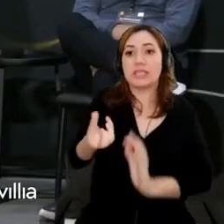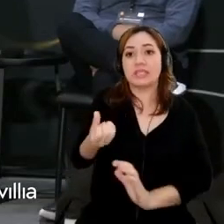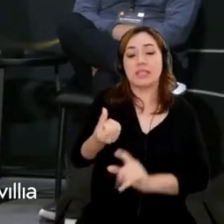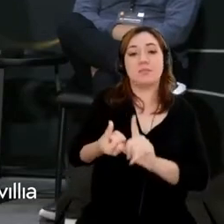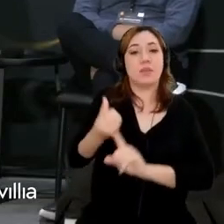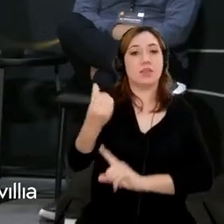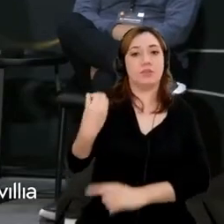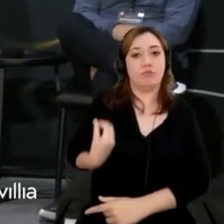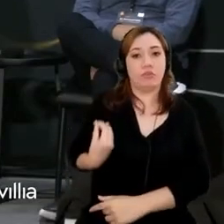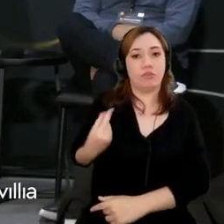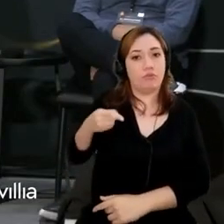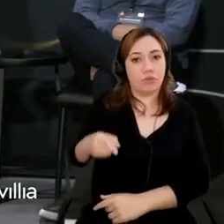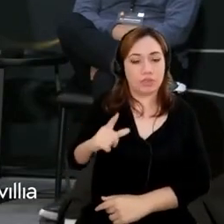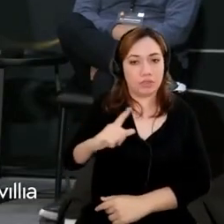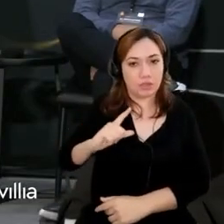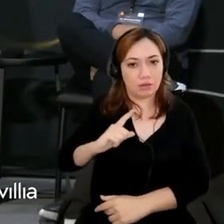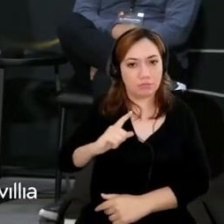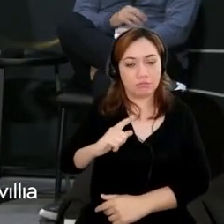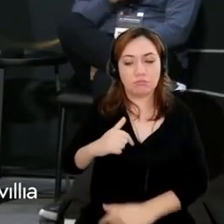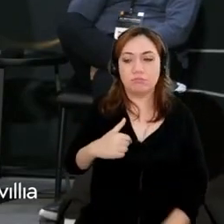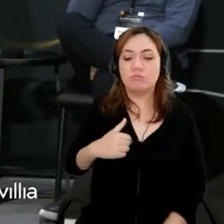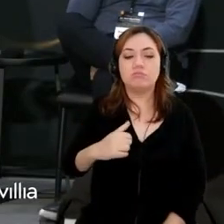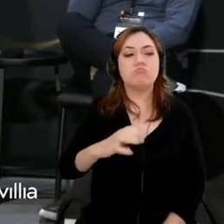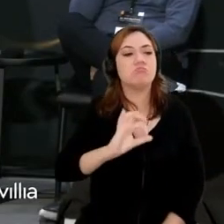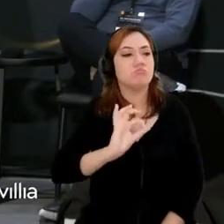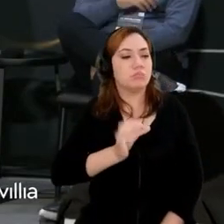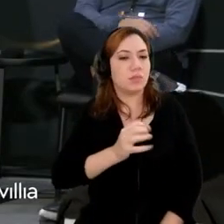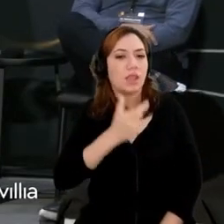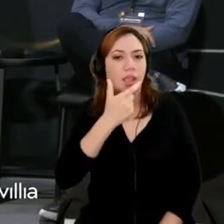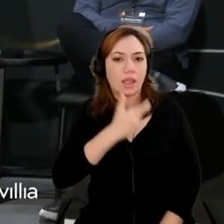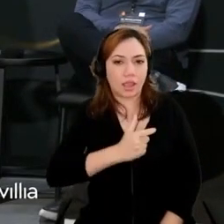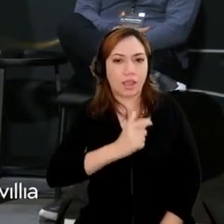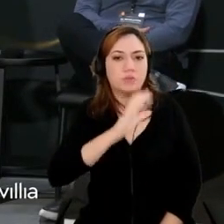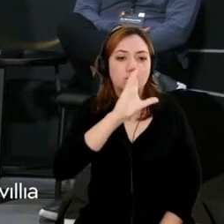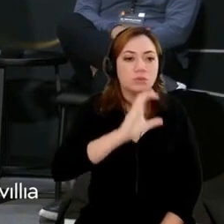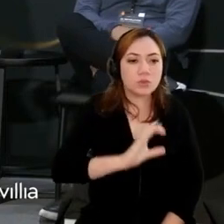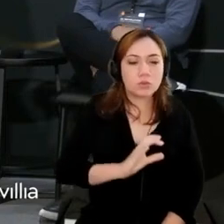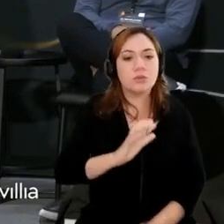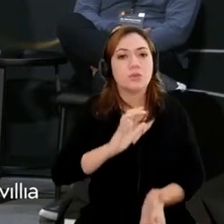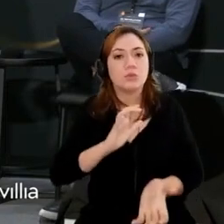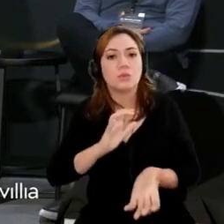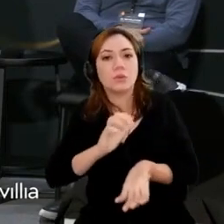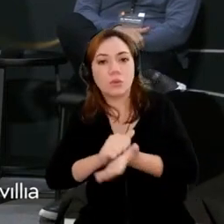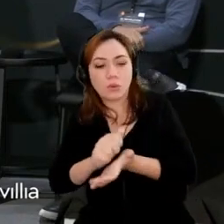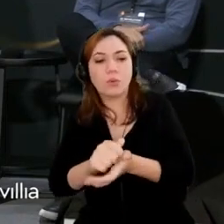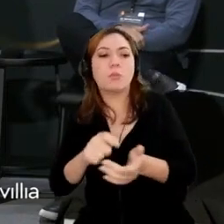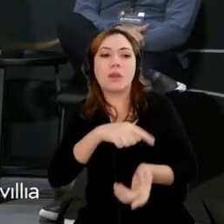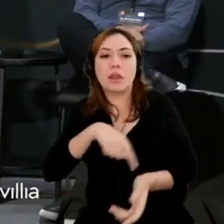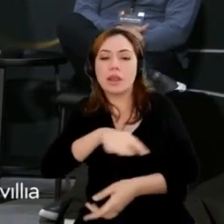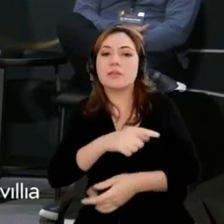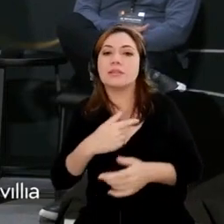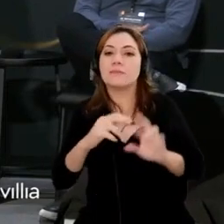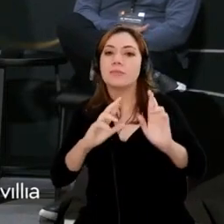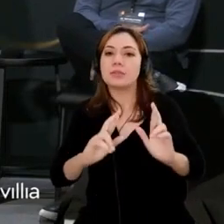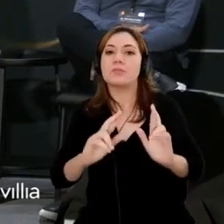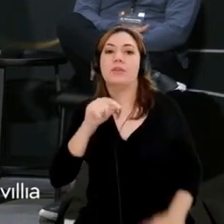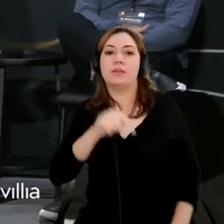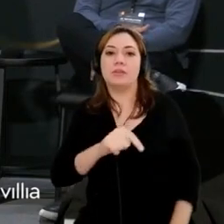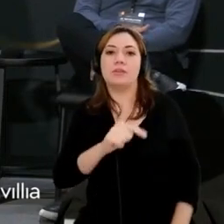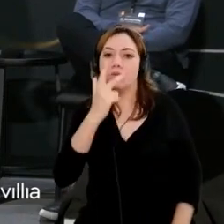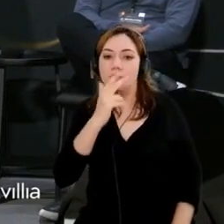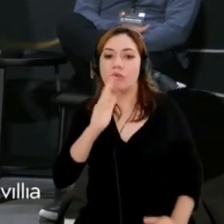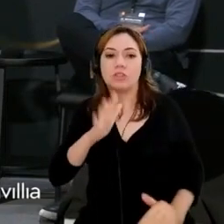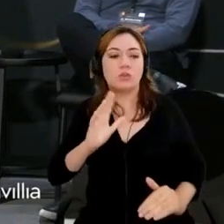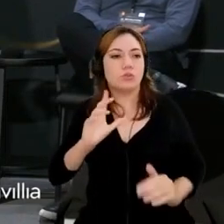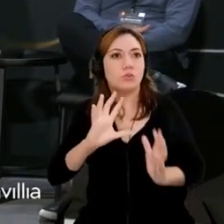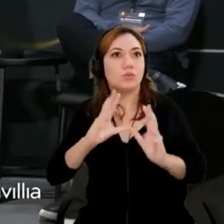think consumers and clients, they're expecting that. That's raising the bar for everyone. So